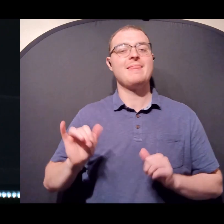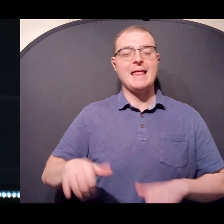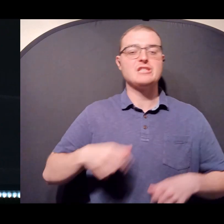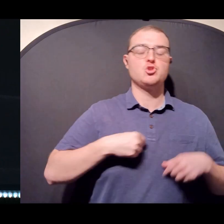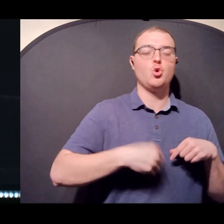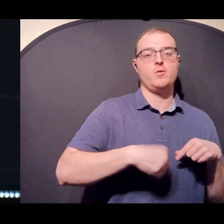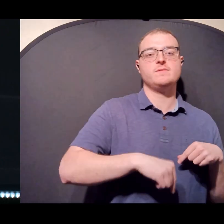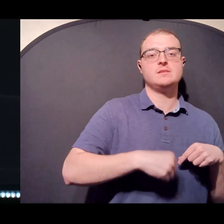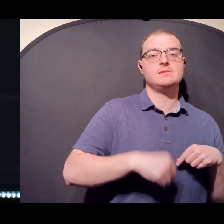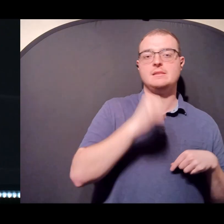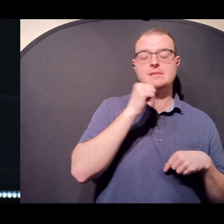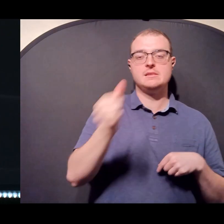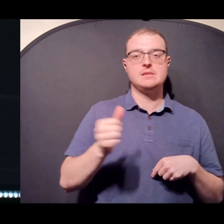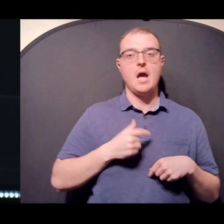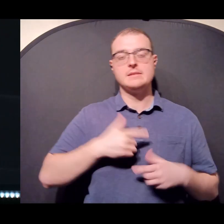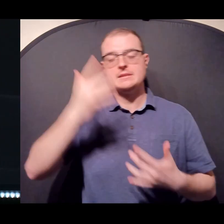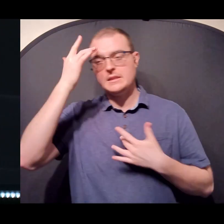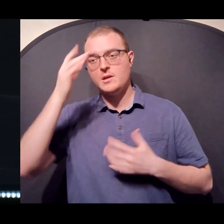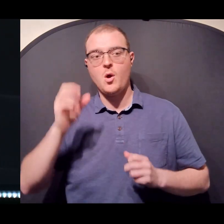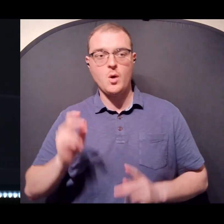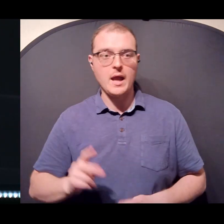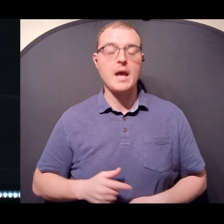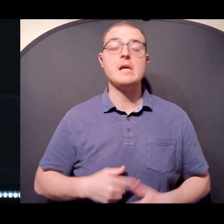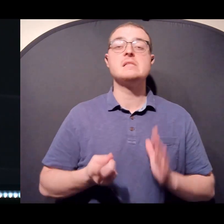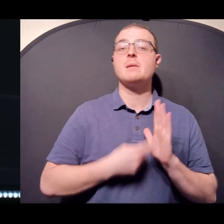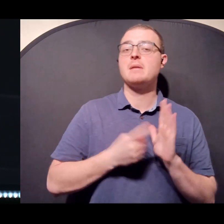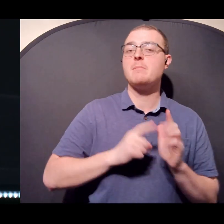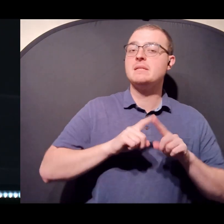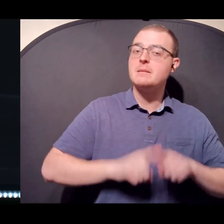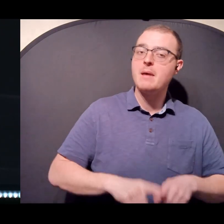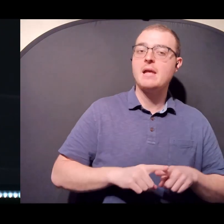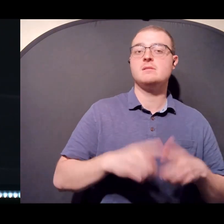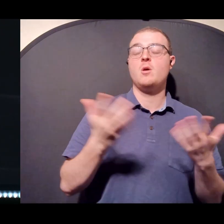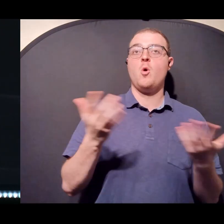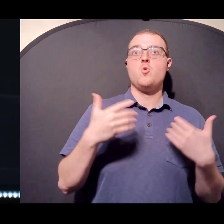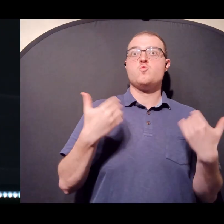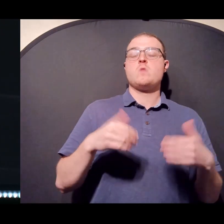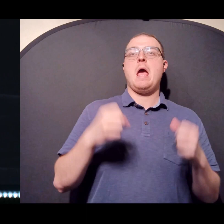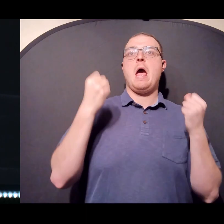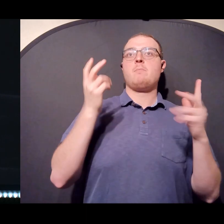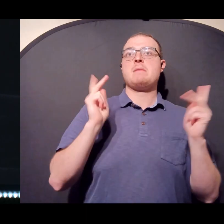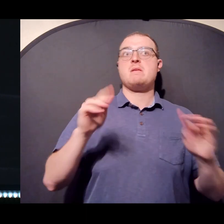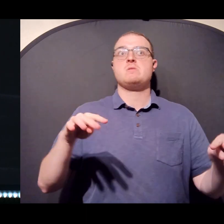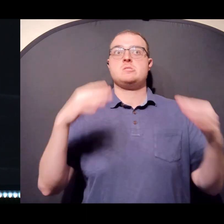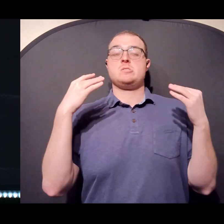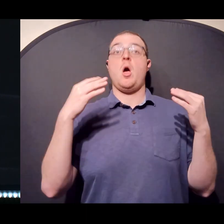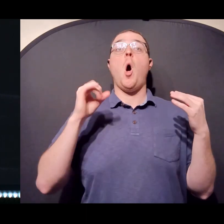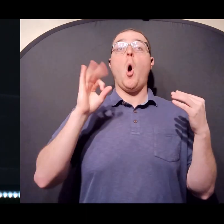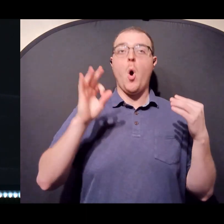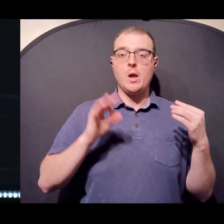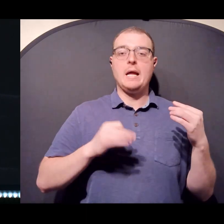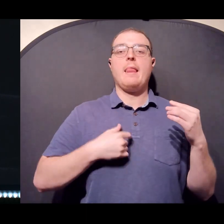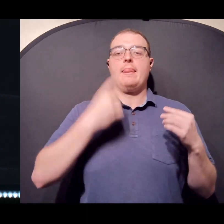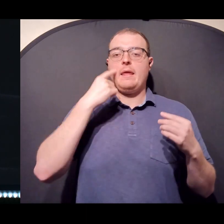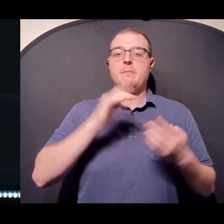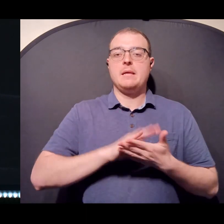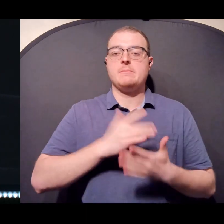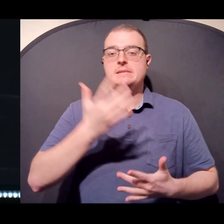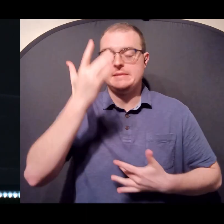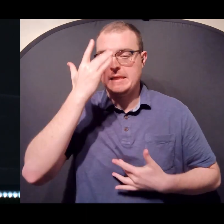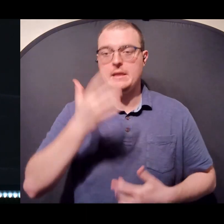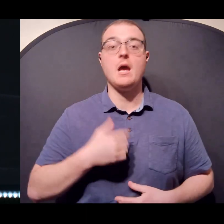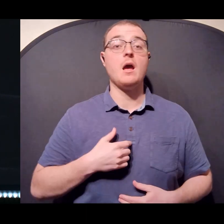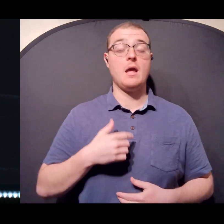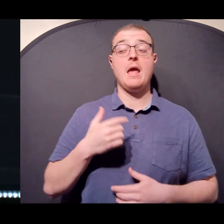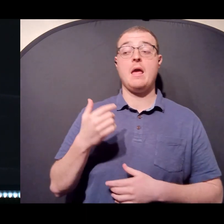or the size or the size of the moment or the importance of the moment. There was a tree lighting last Friday I did.